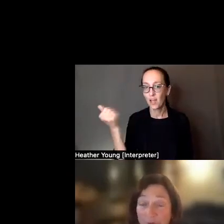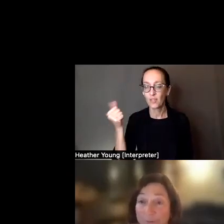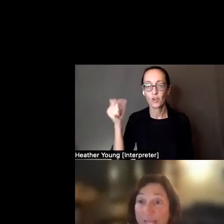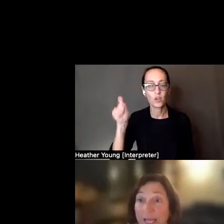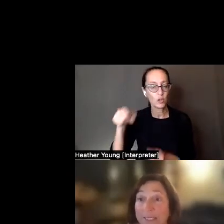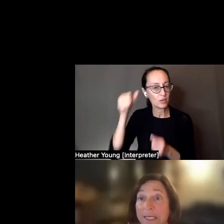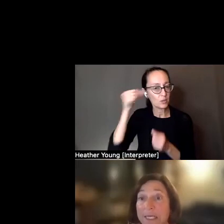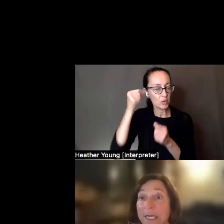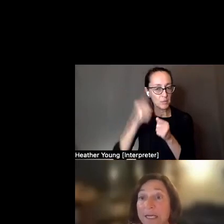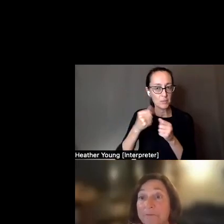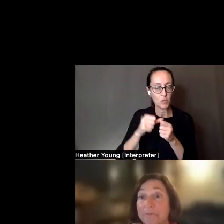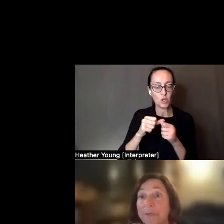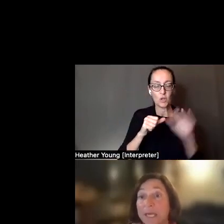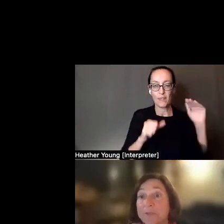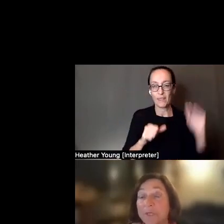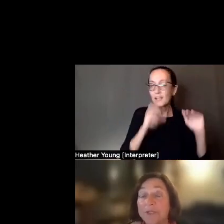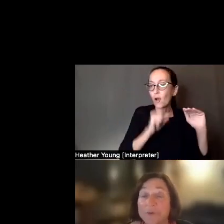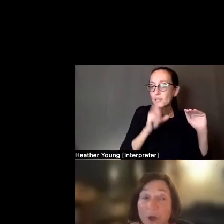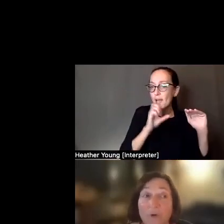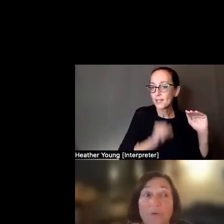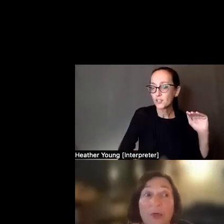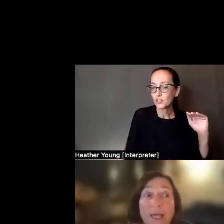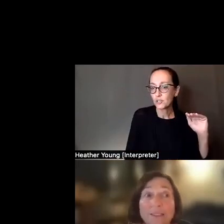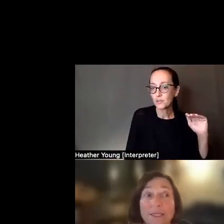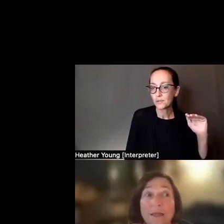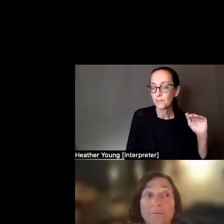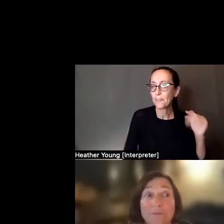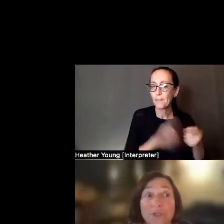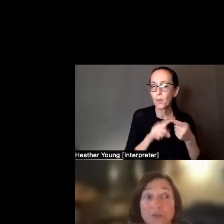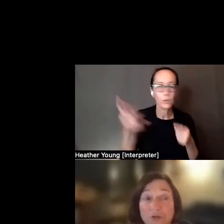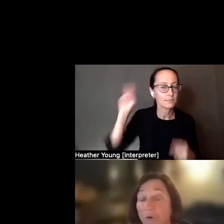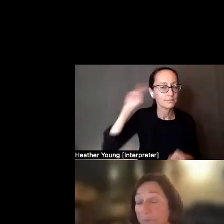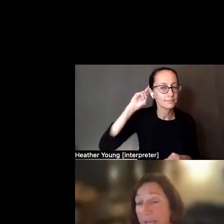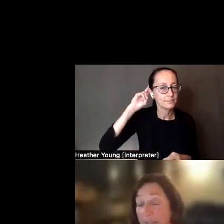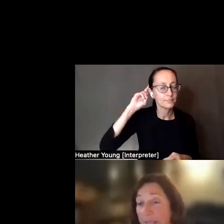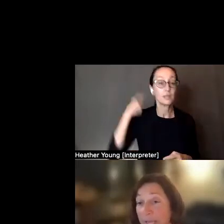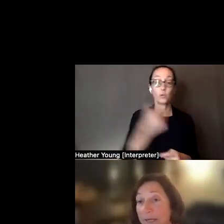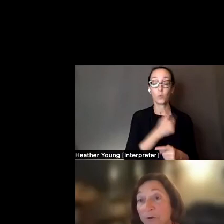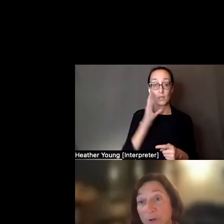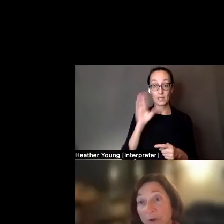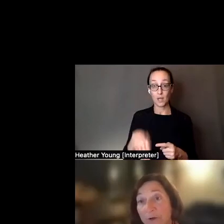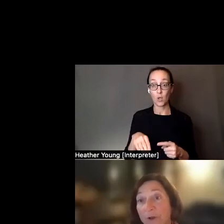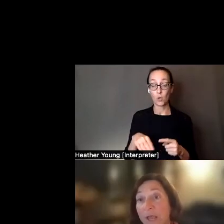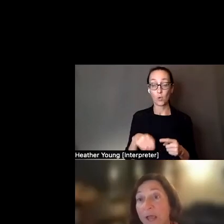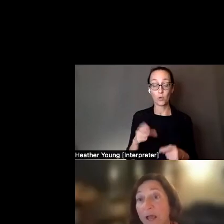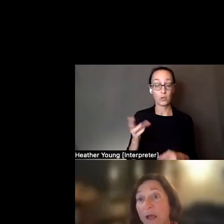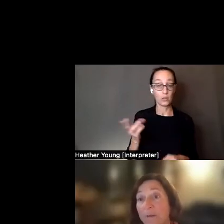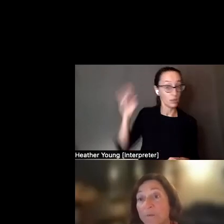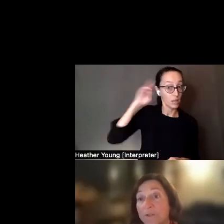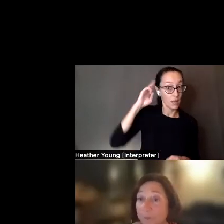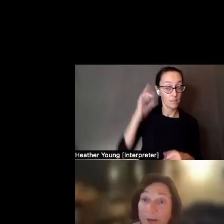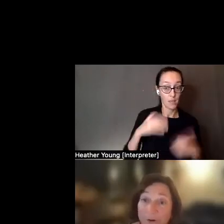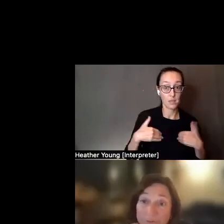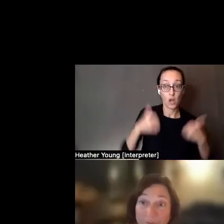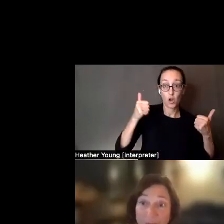cochlear implant, because we do know that children who are implanted earlier